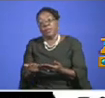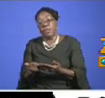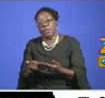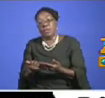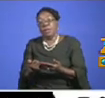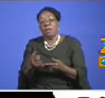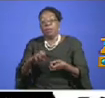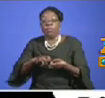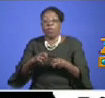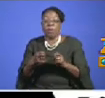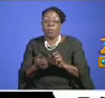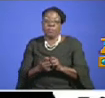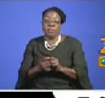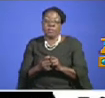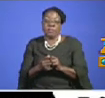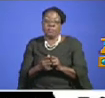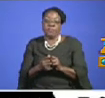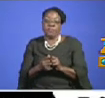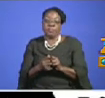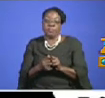says high on his team's agenda,